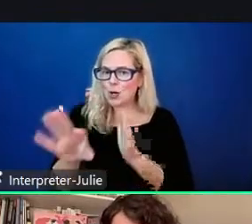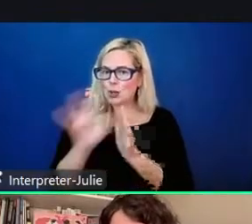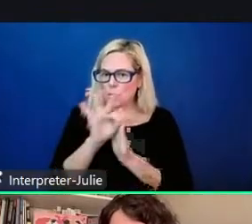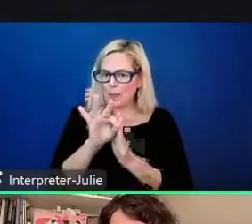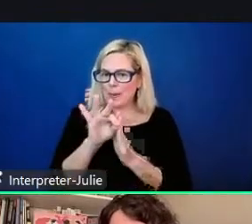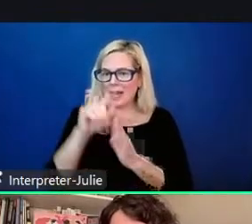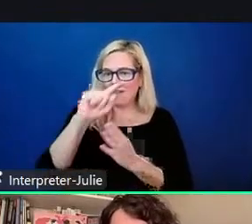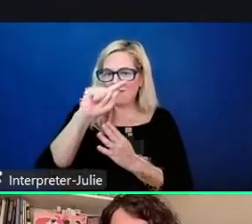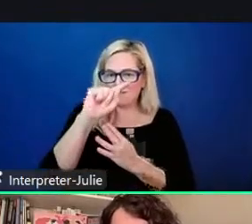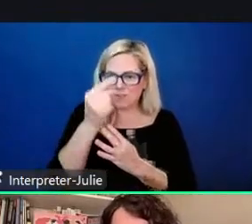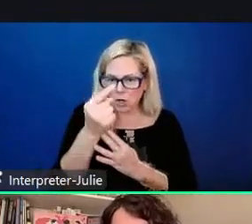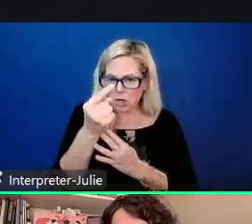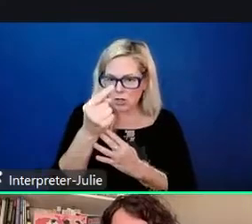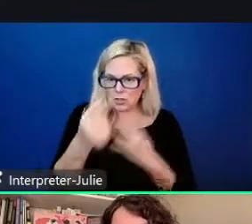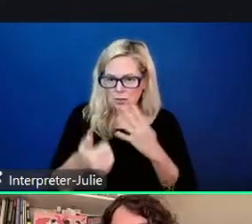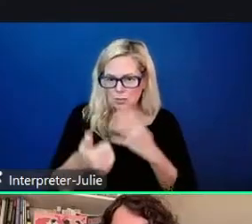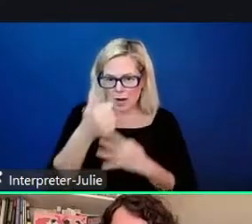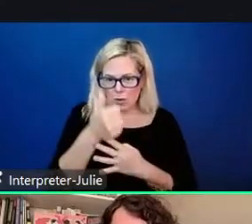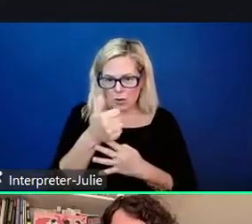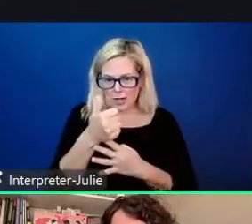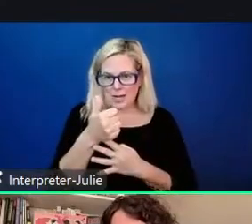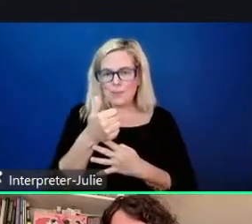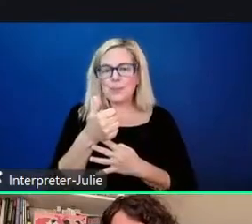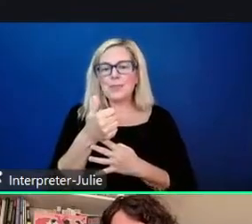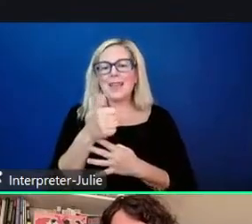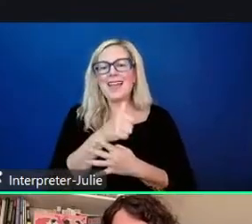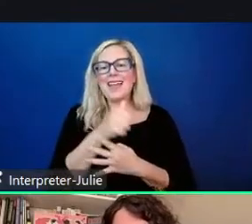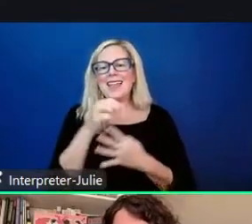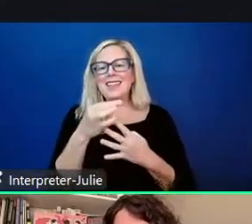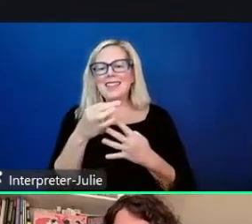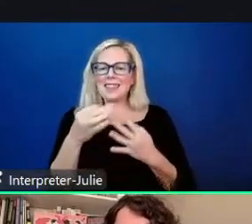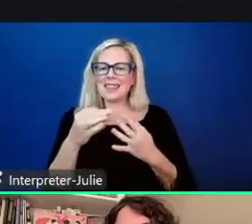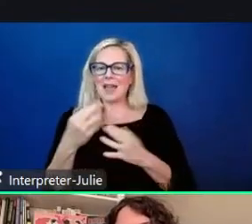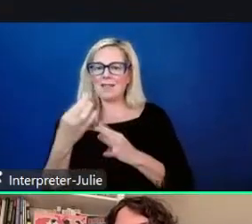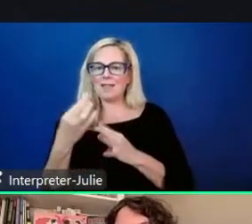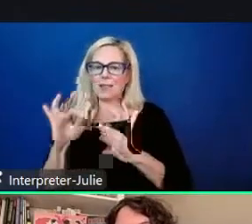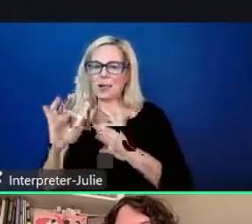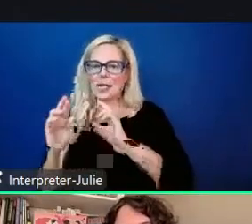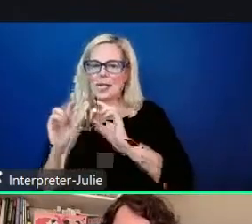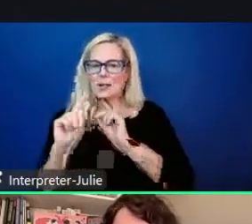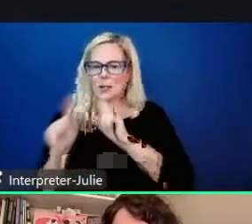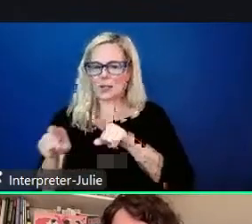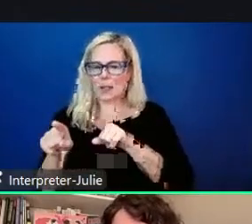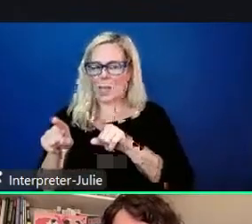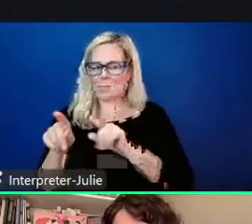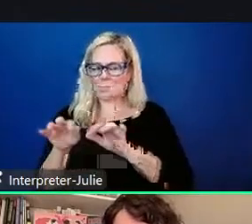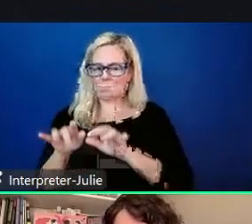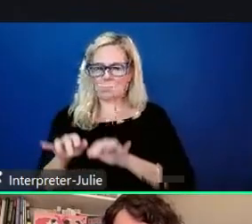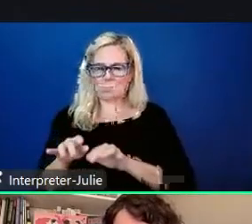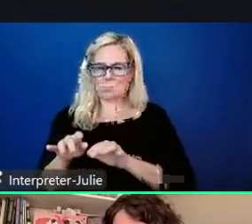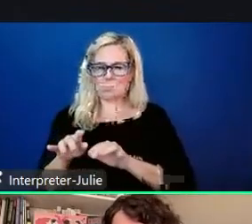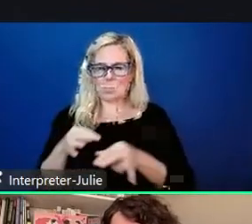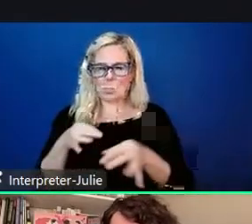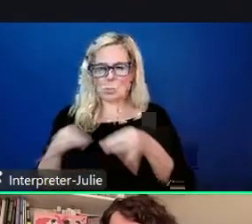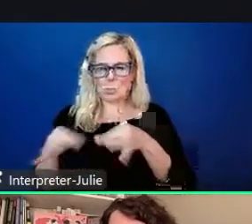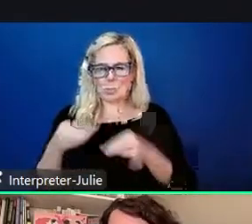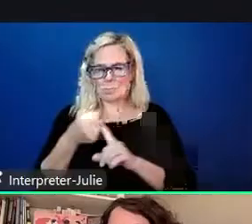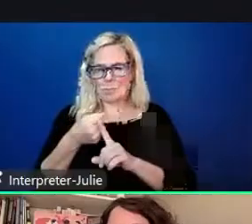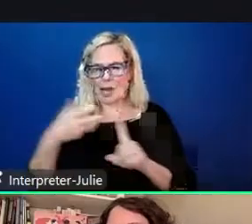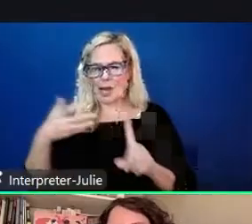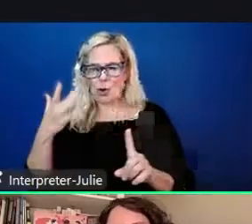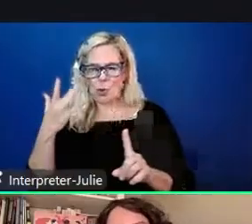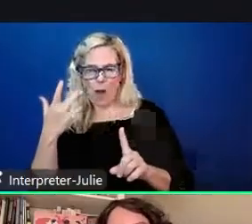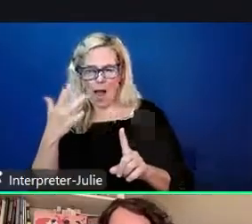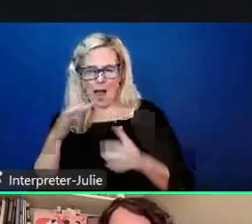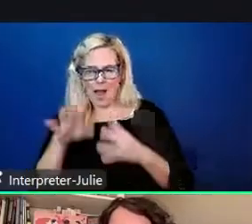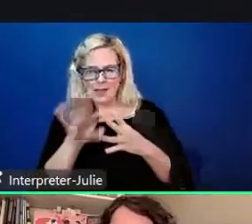their first priority, and then a free response question where we asked them to explain why they made that decision. And